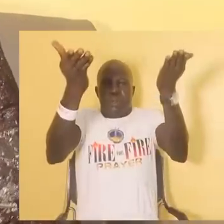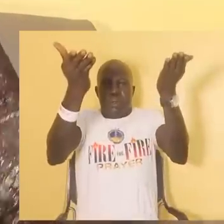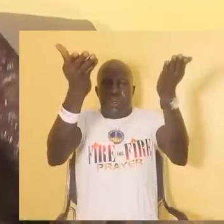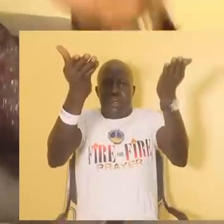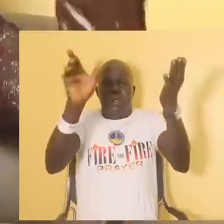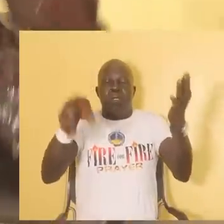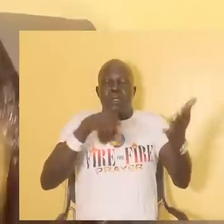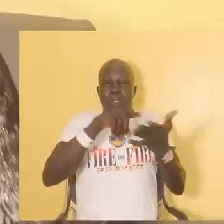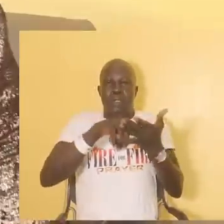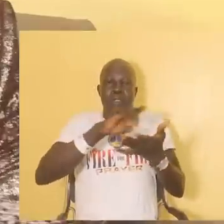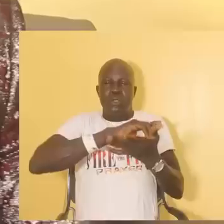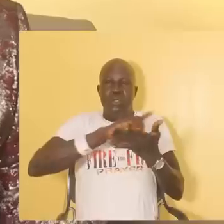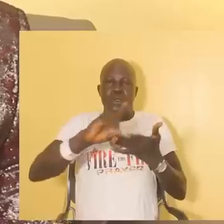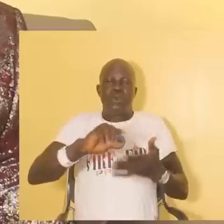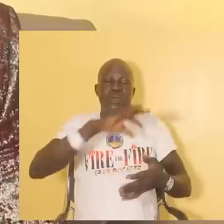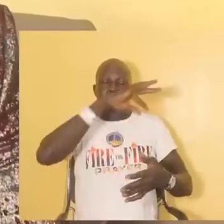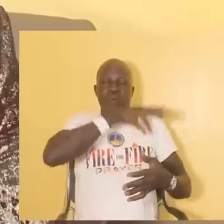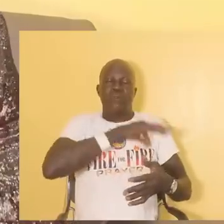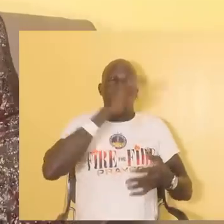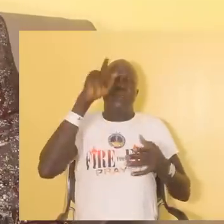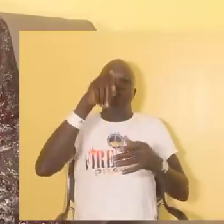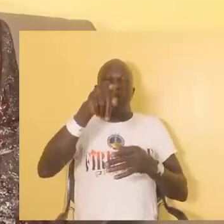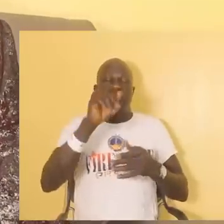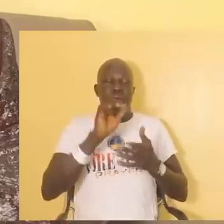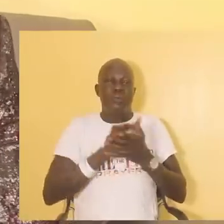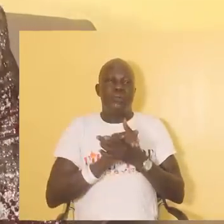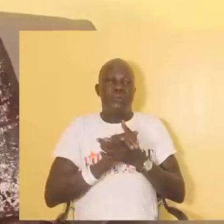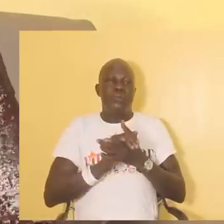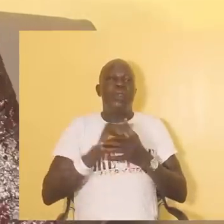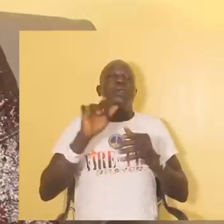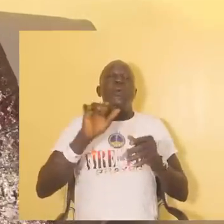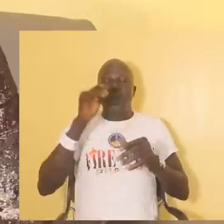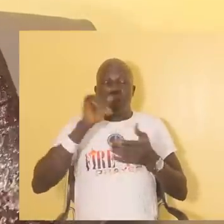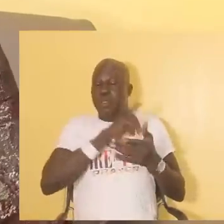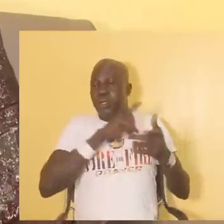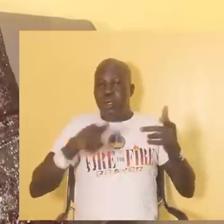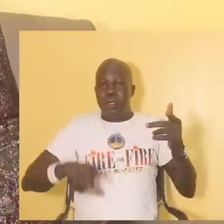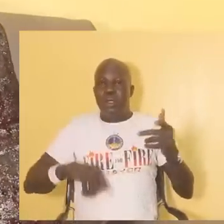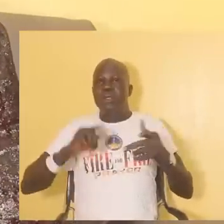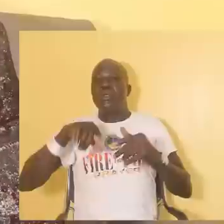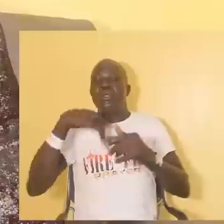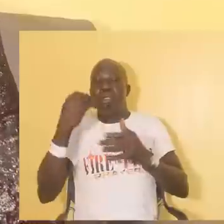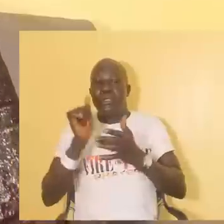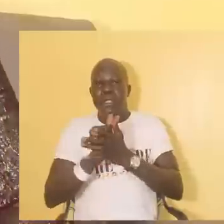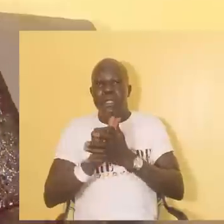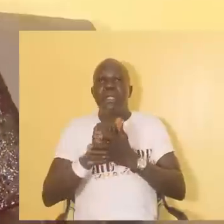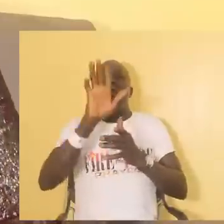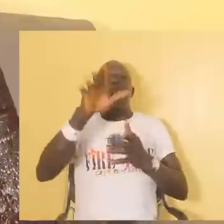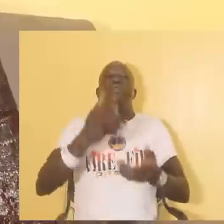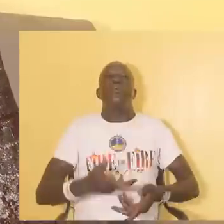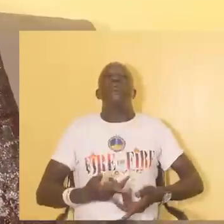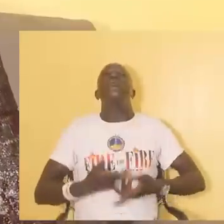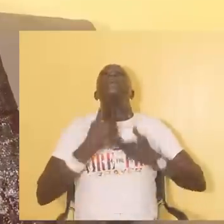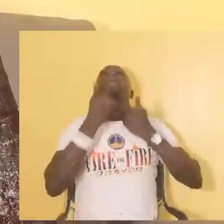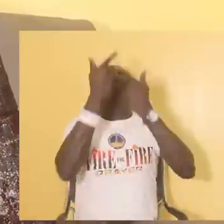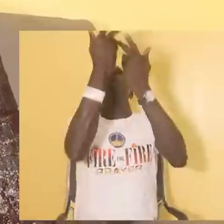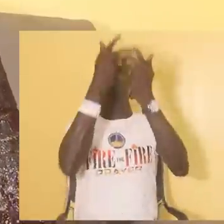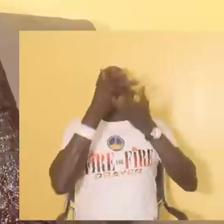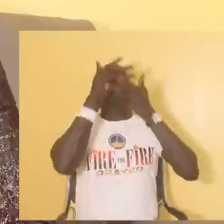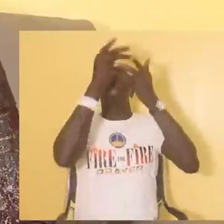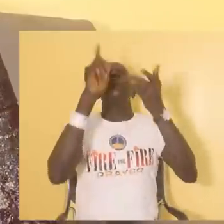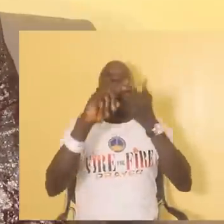rise. Amen. This will be profitable for you. The Lord said, we should lift up our